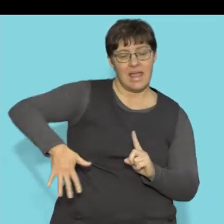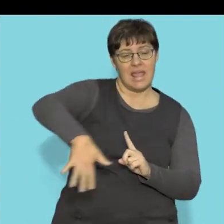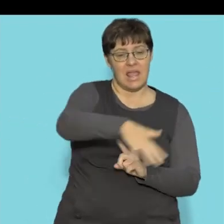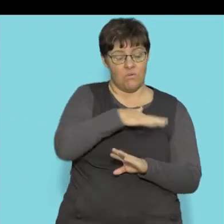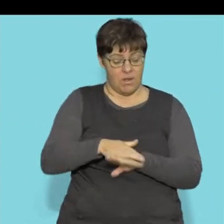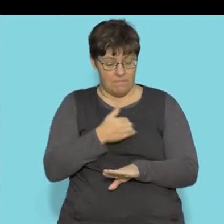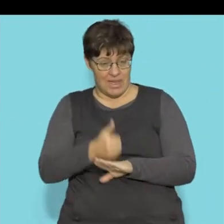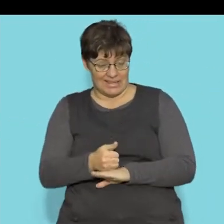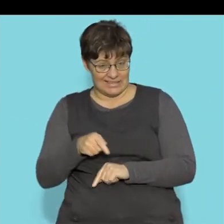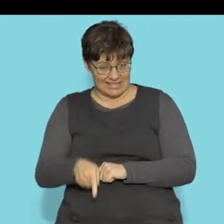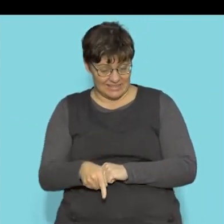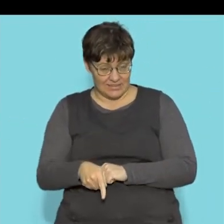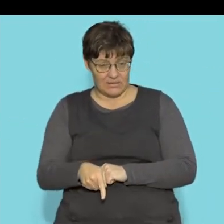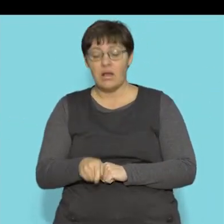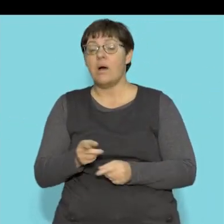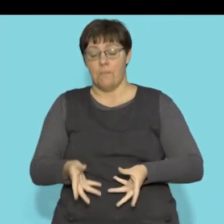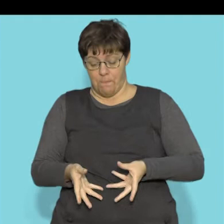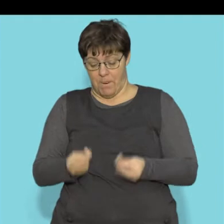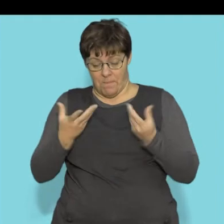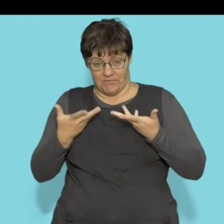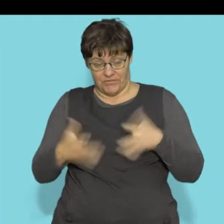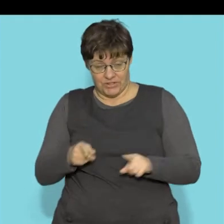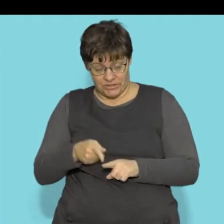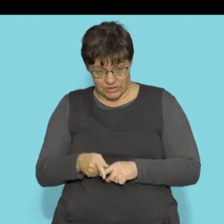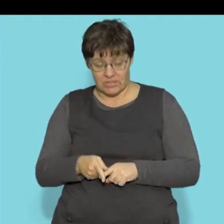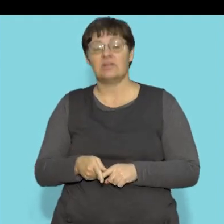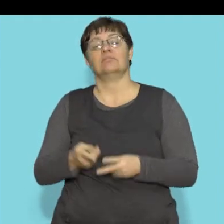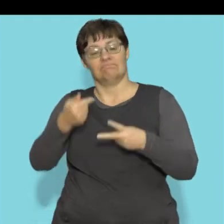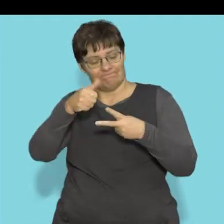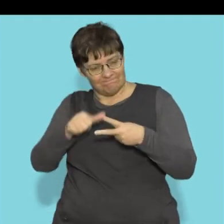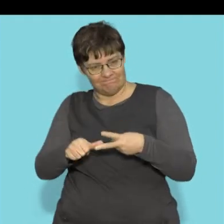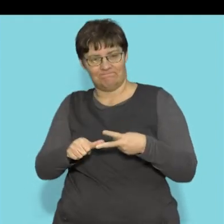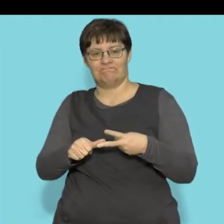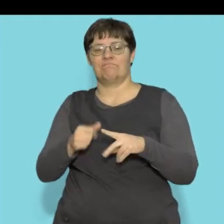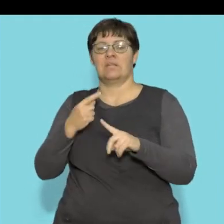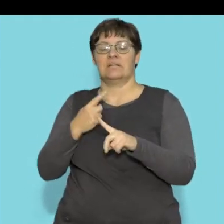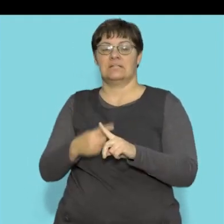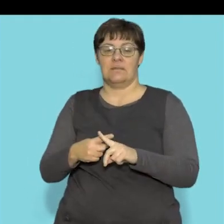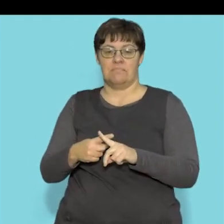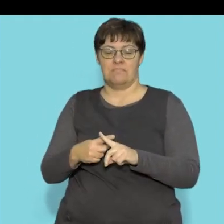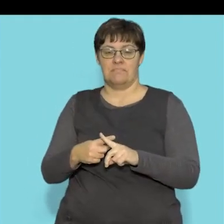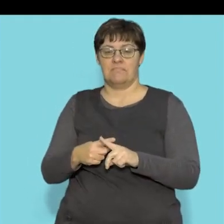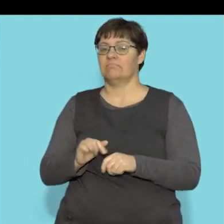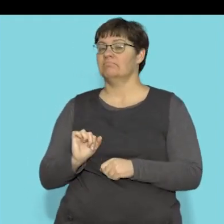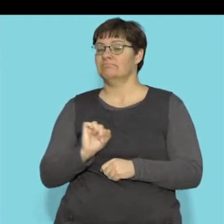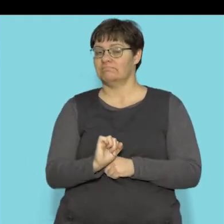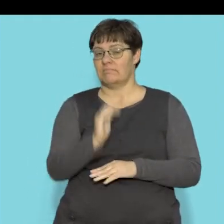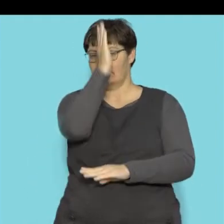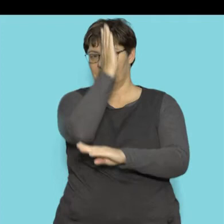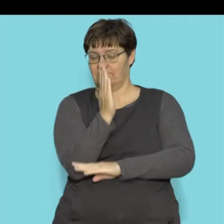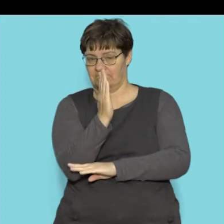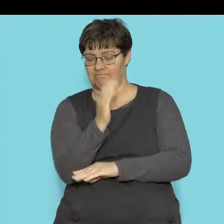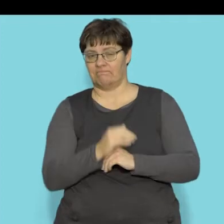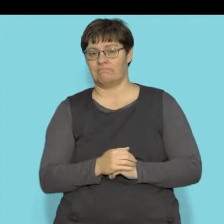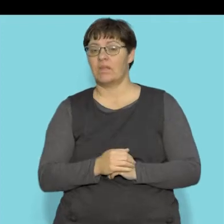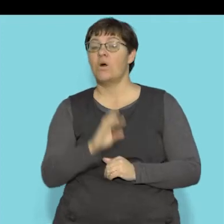base. And once I have the area of the base of the object, I then multiply it by its perpendicular height.